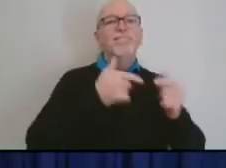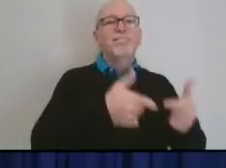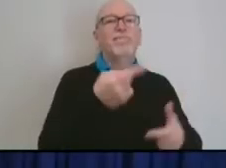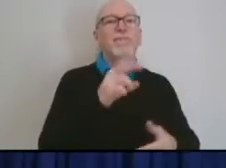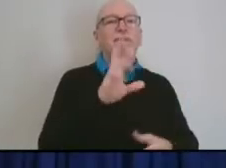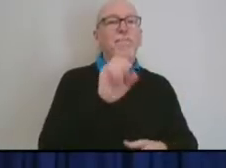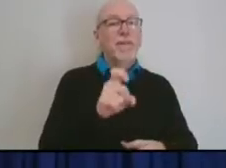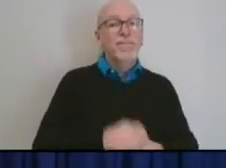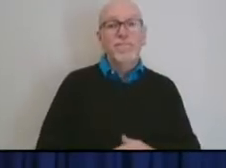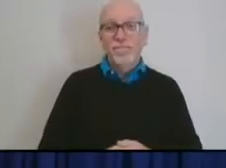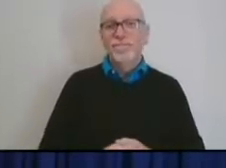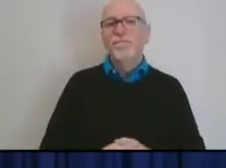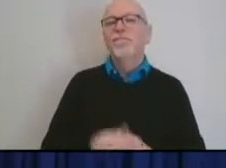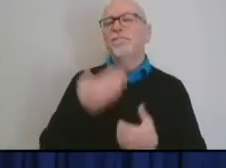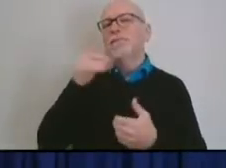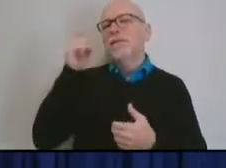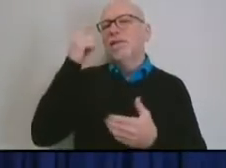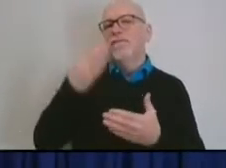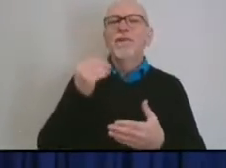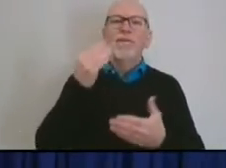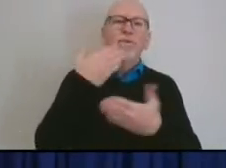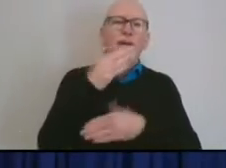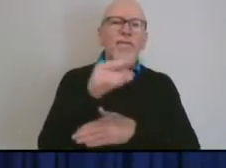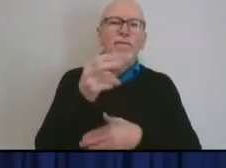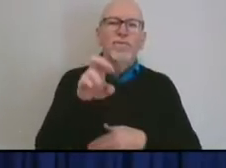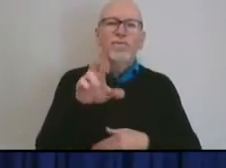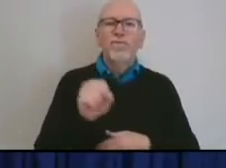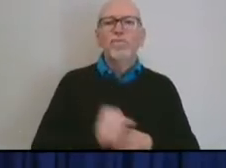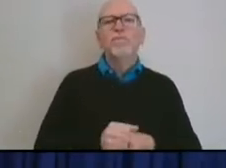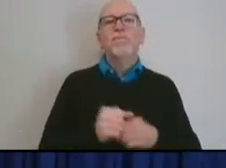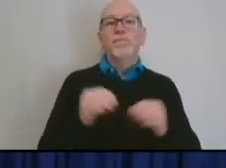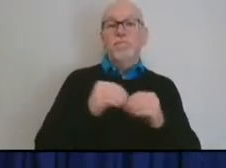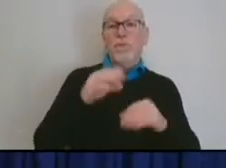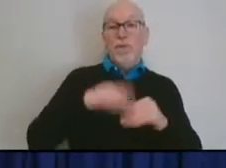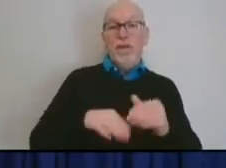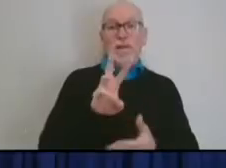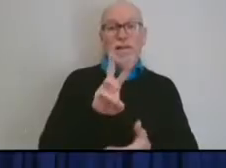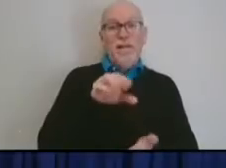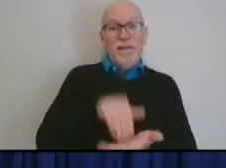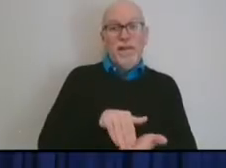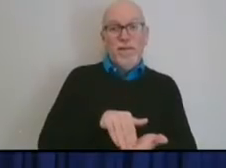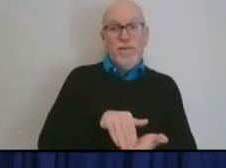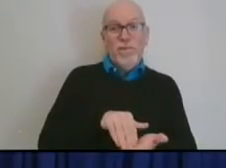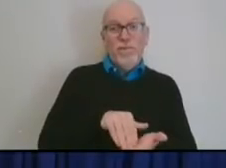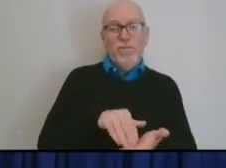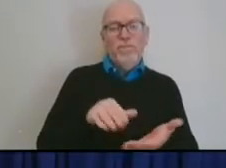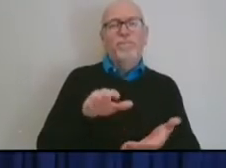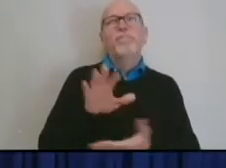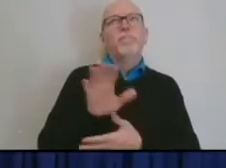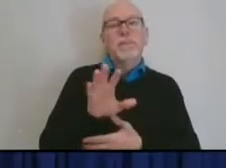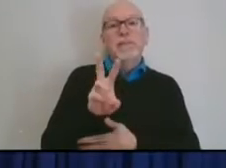Governor. Good afternoon, Hoosiers. More than 600,000,